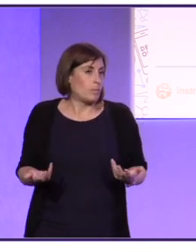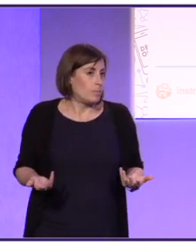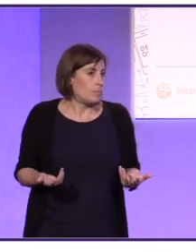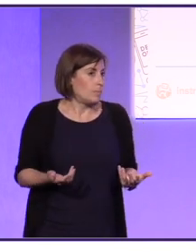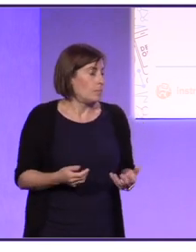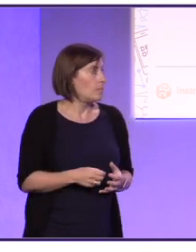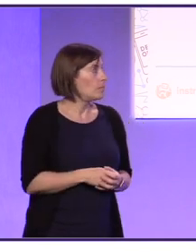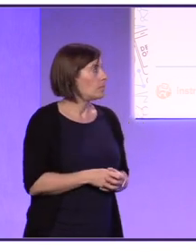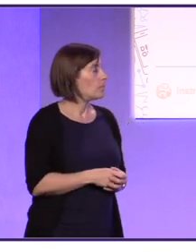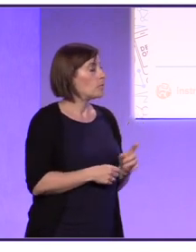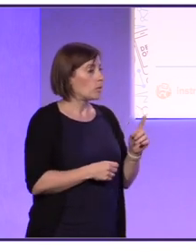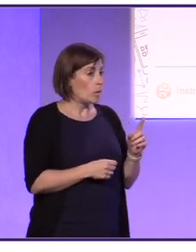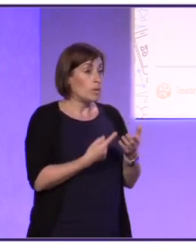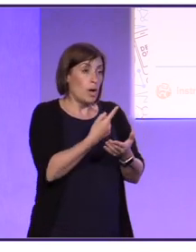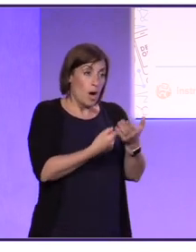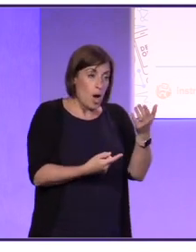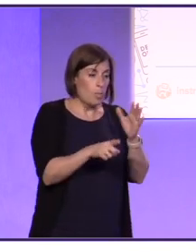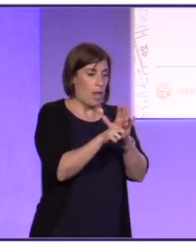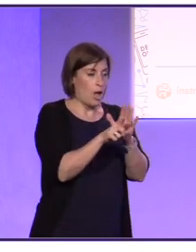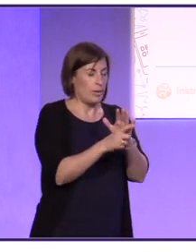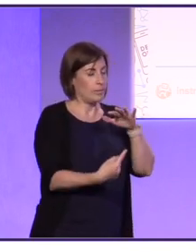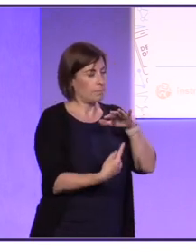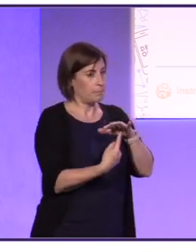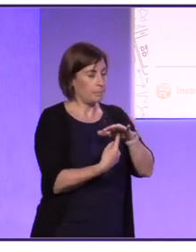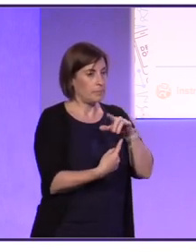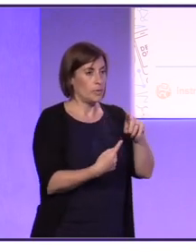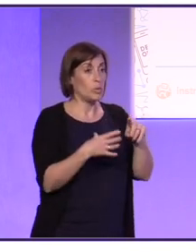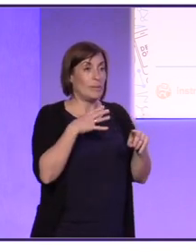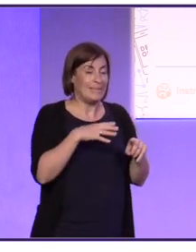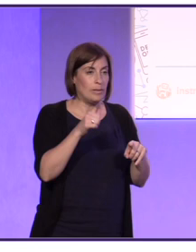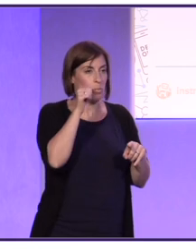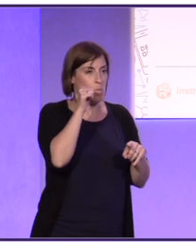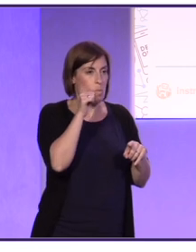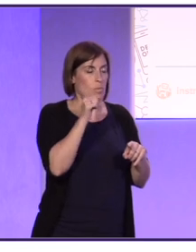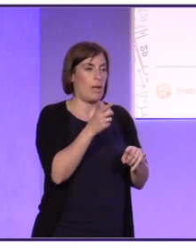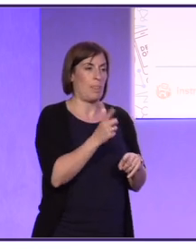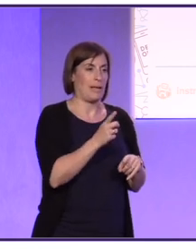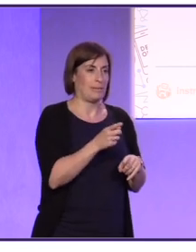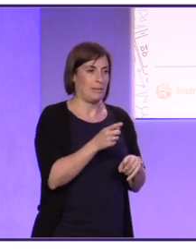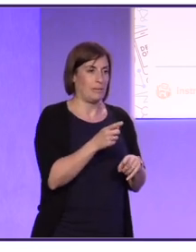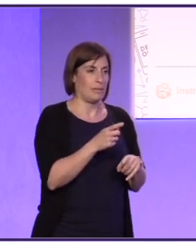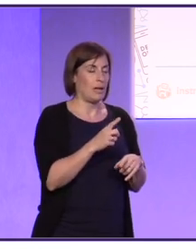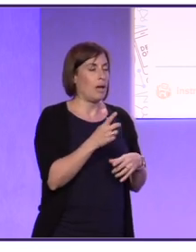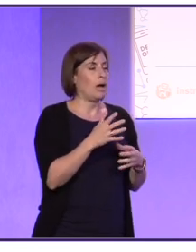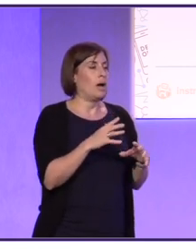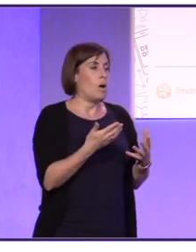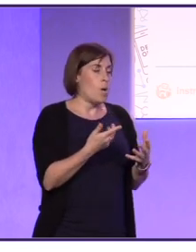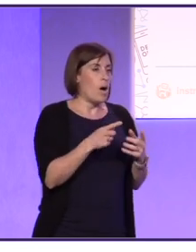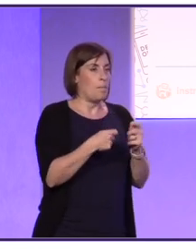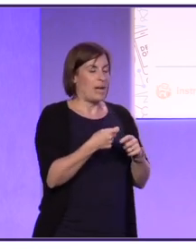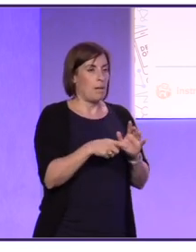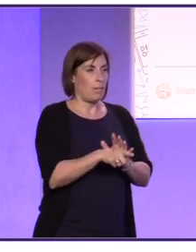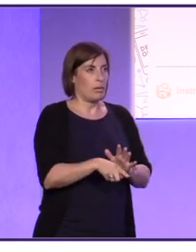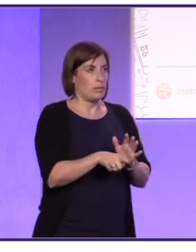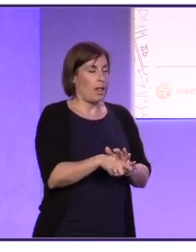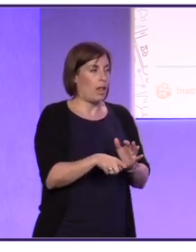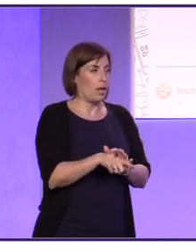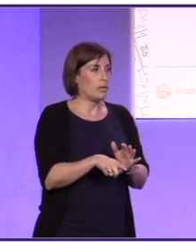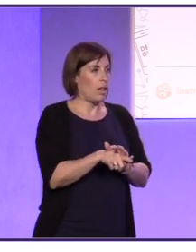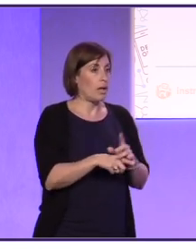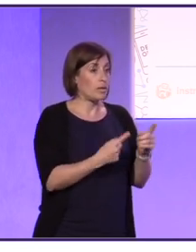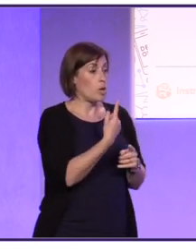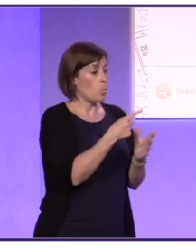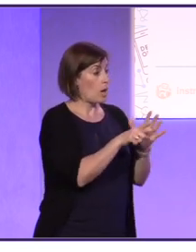Just get the alerts you need. The other ways also, you get alert fatigue and may actually drown in the noise of